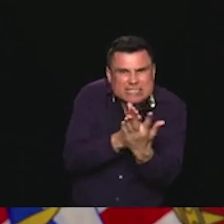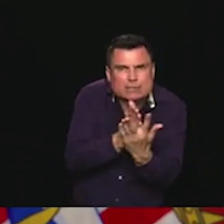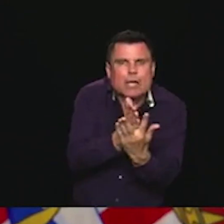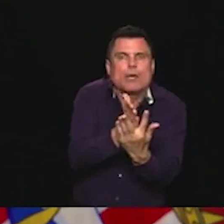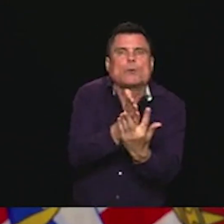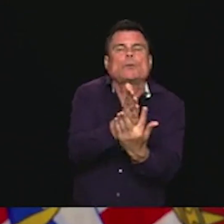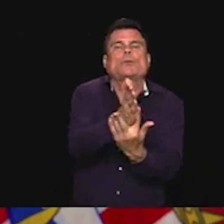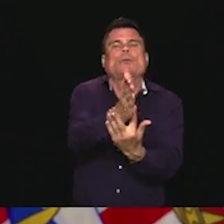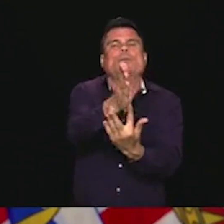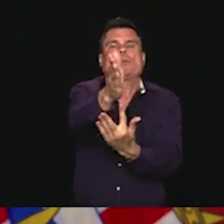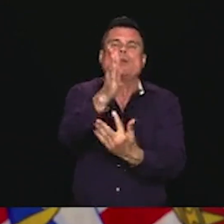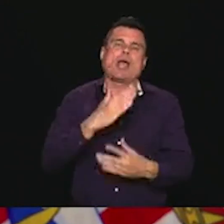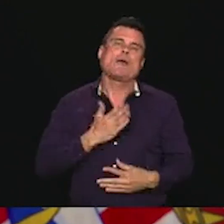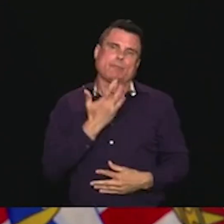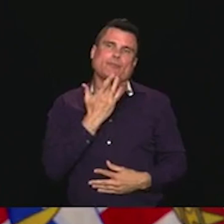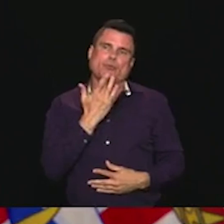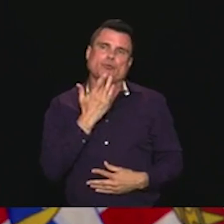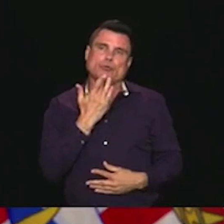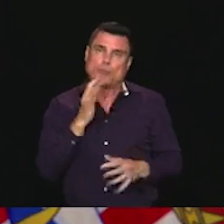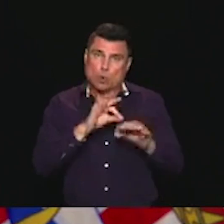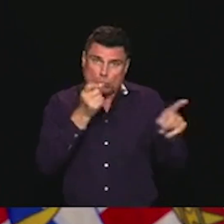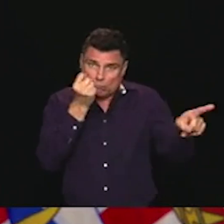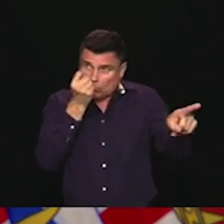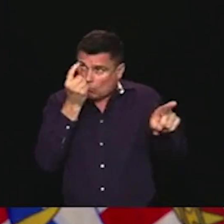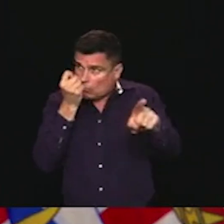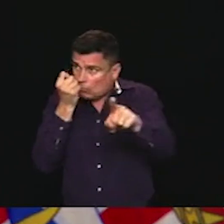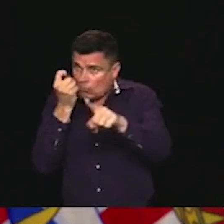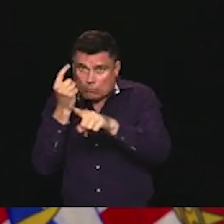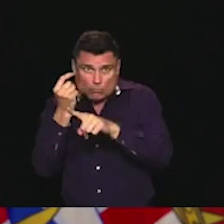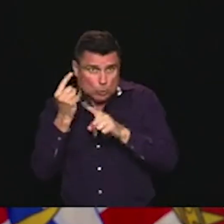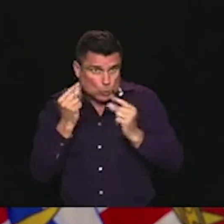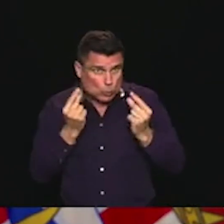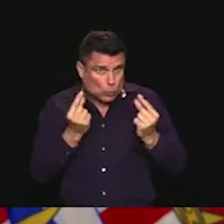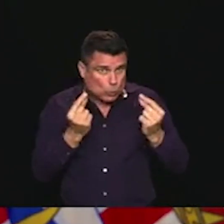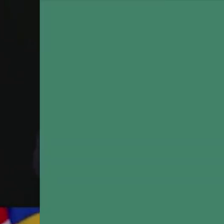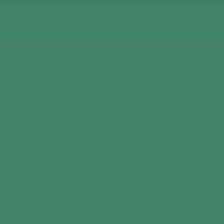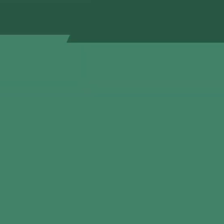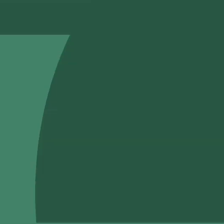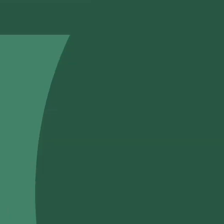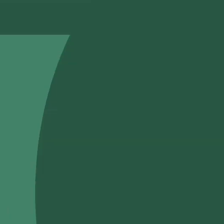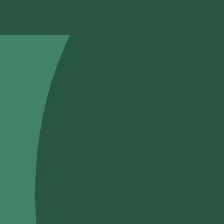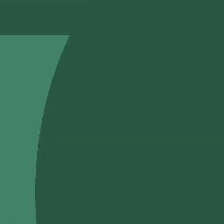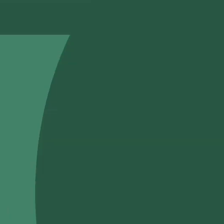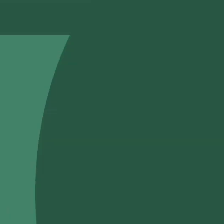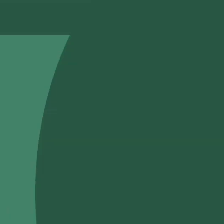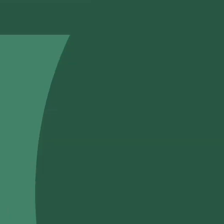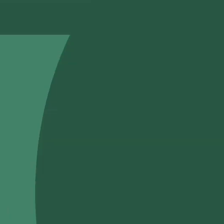enacting the plans that they've made and that they're working. So that's the approach we'll be taking.